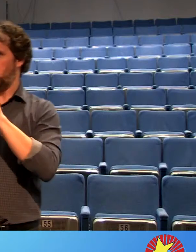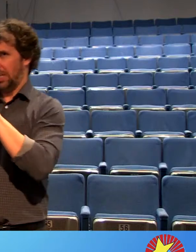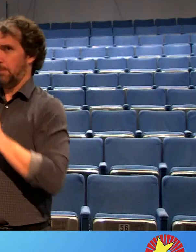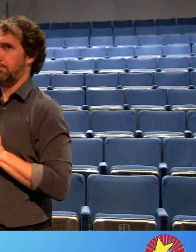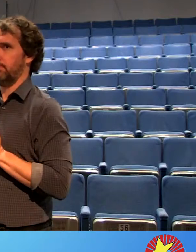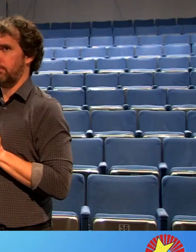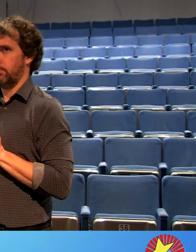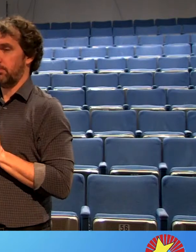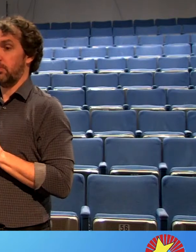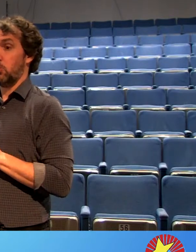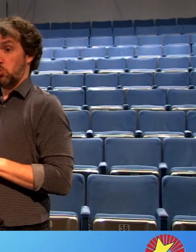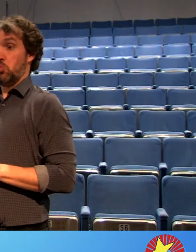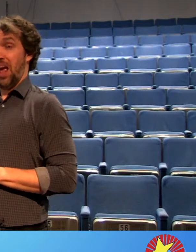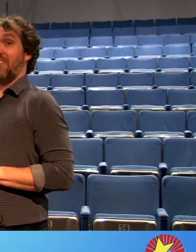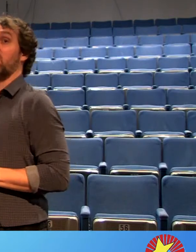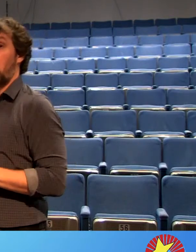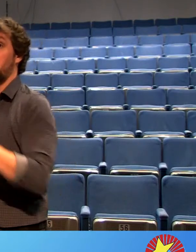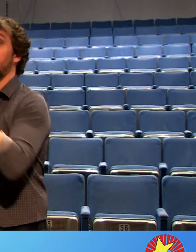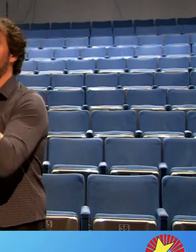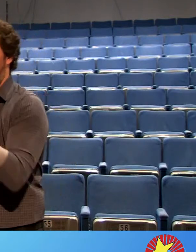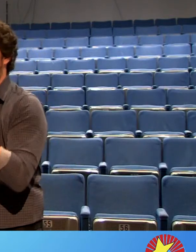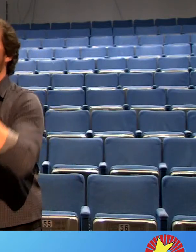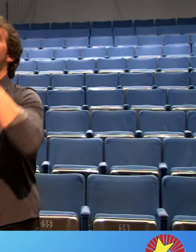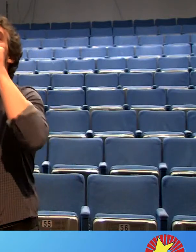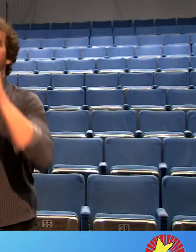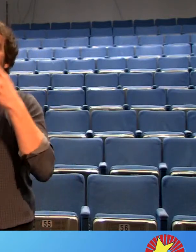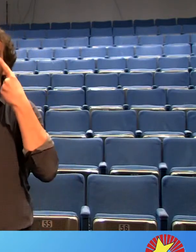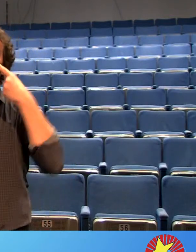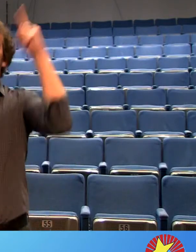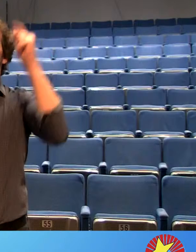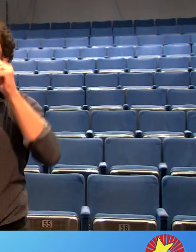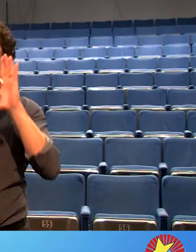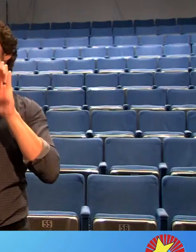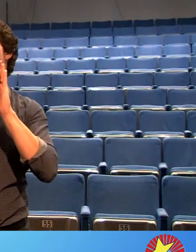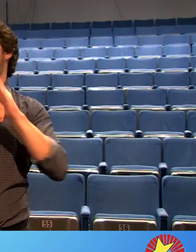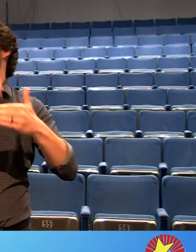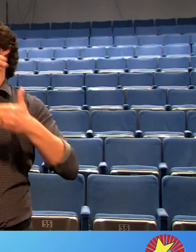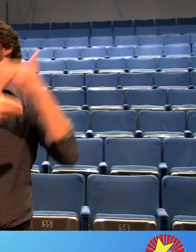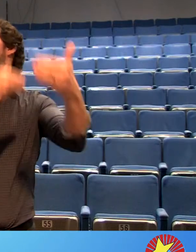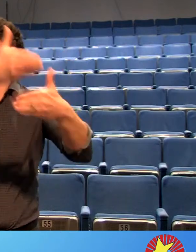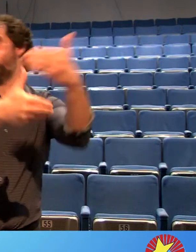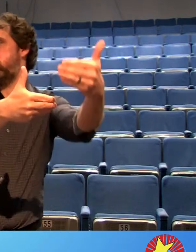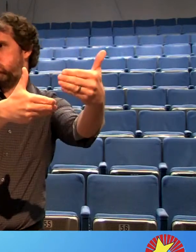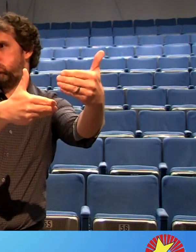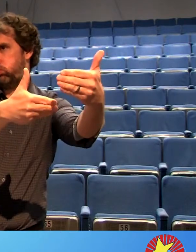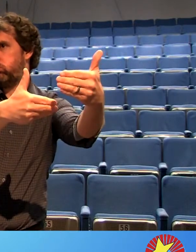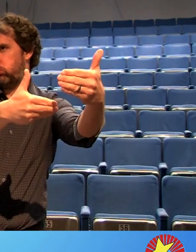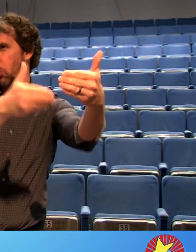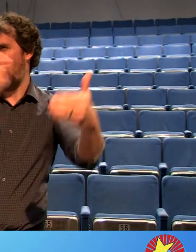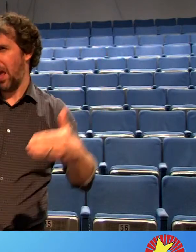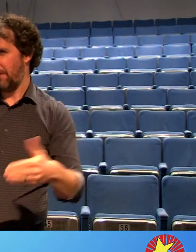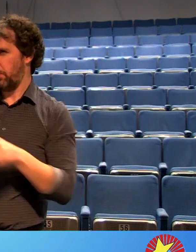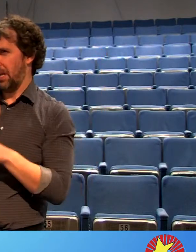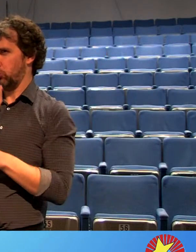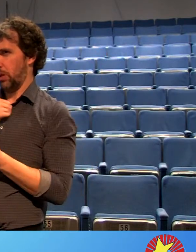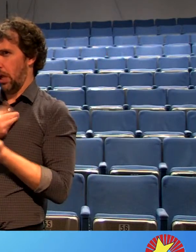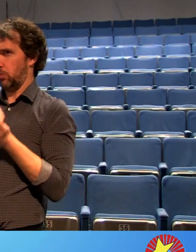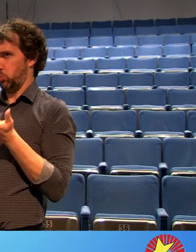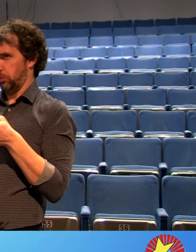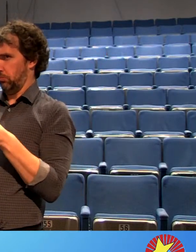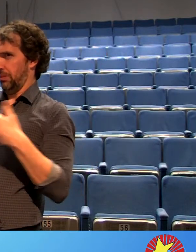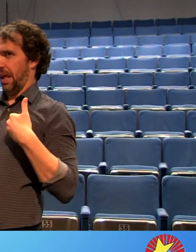terms that are used in conversation. These are specific sight words in the bilingual grammar curriculum,